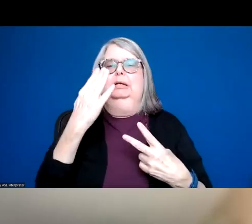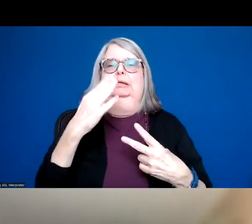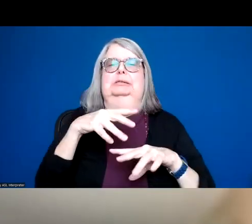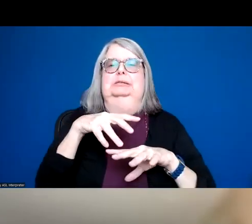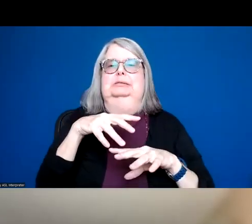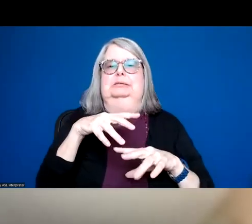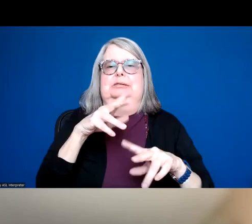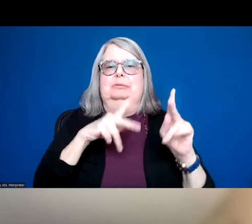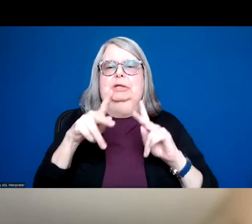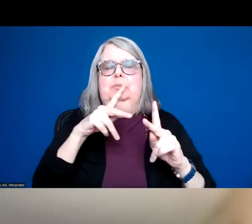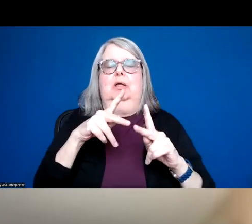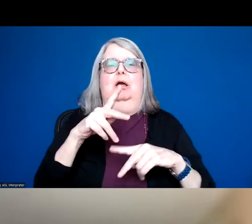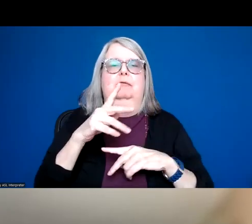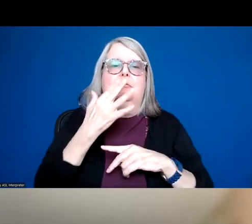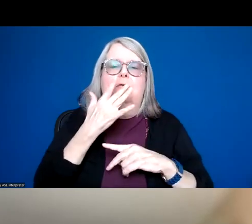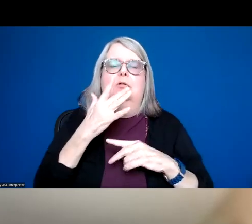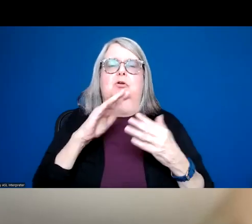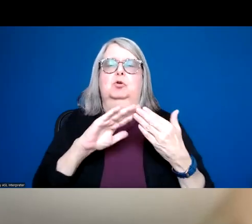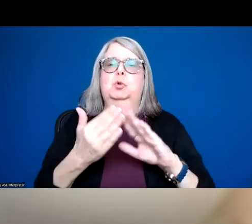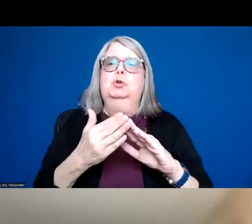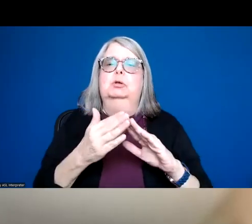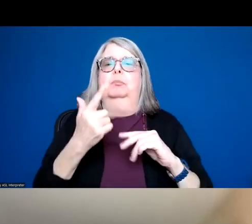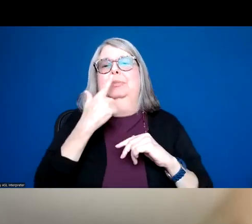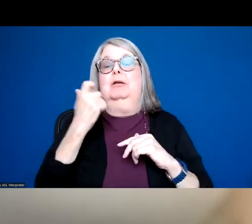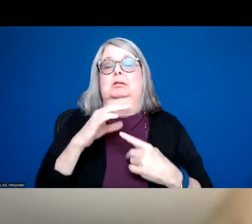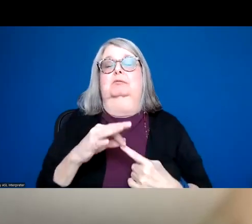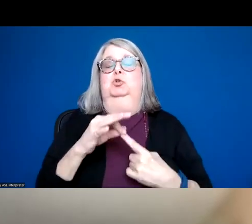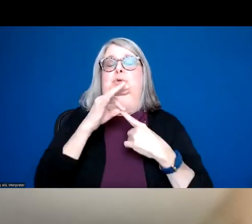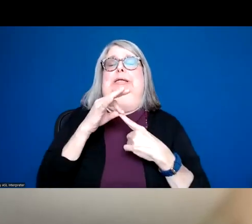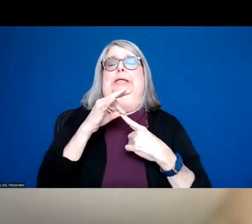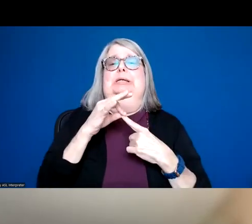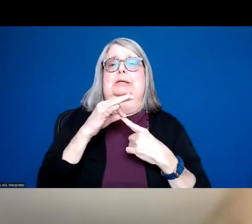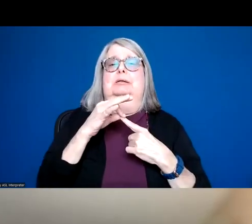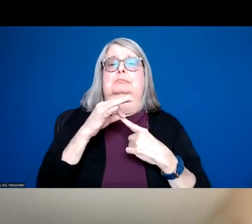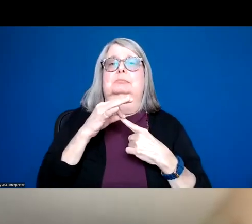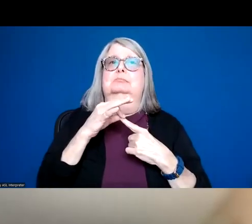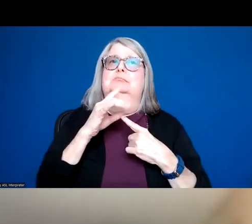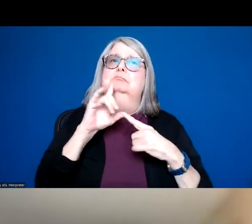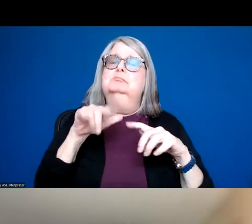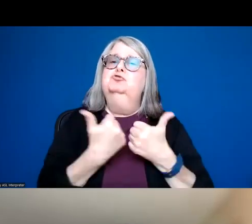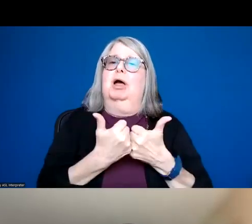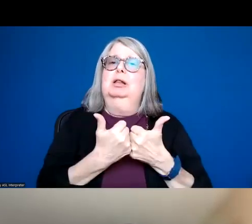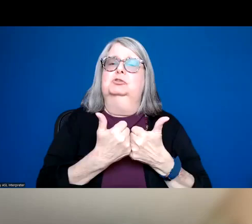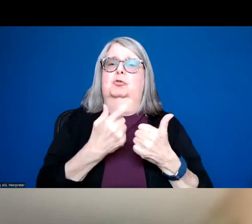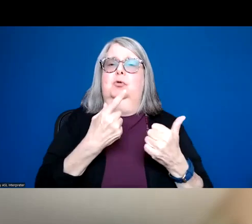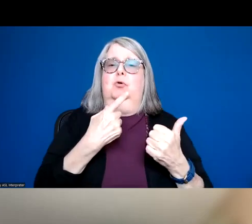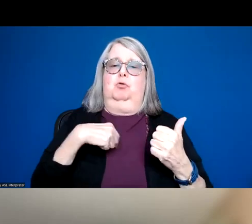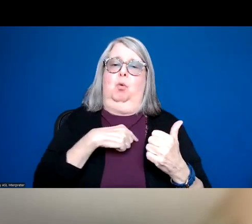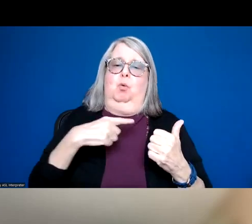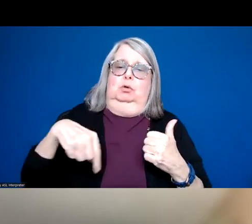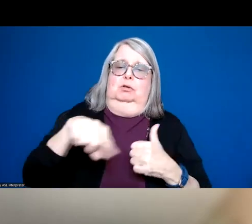color communities, because of some of the unique challenges that those of us who